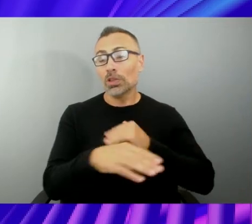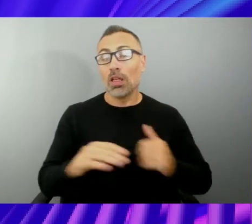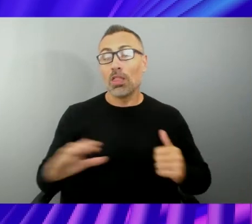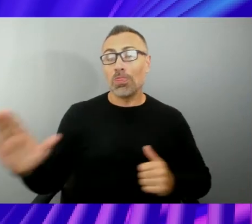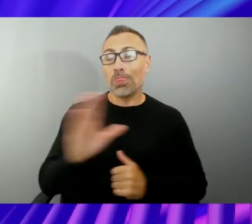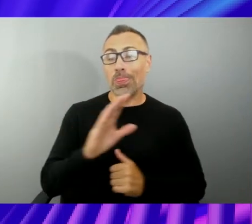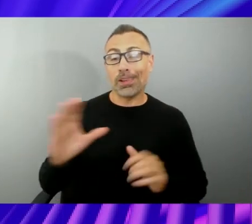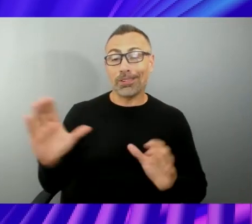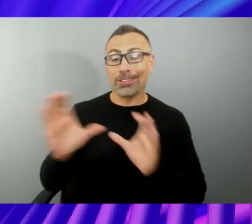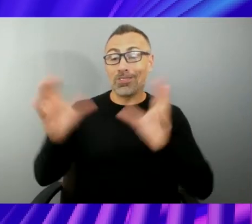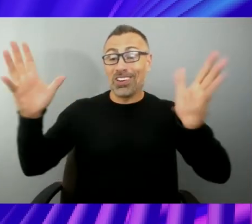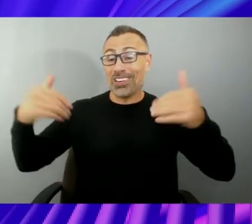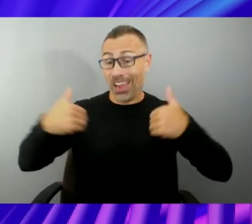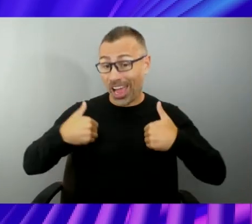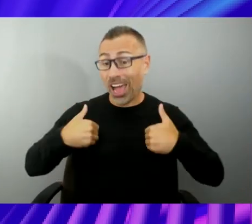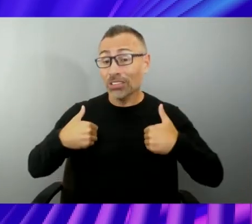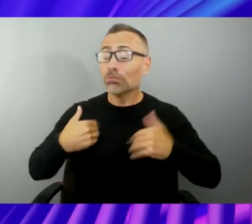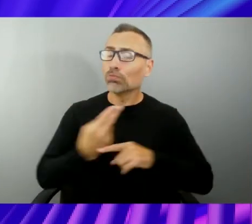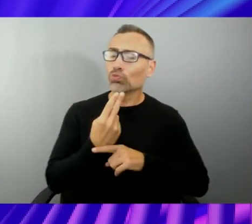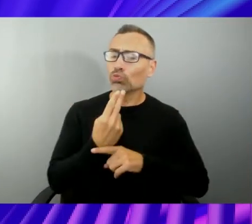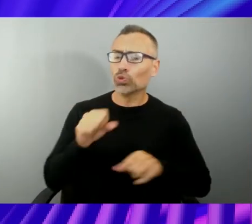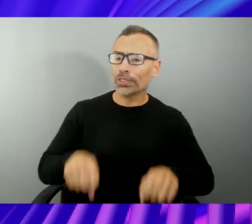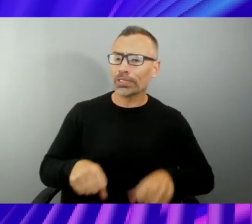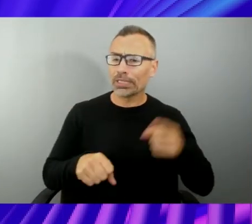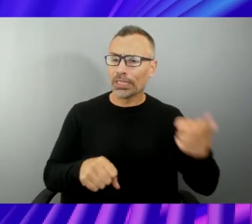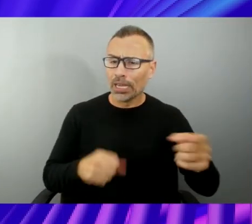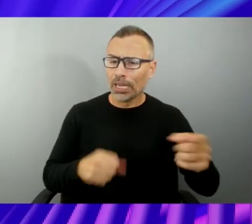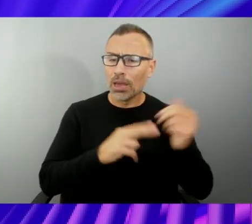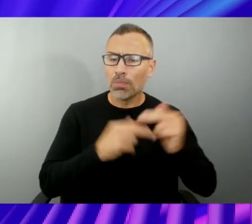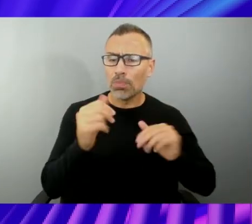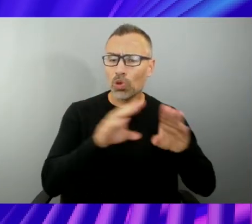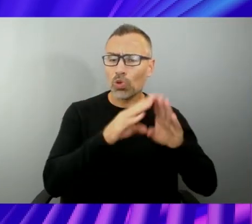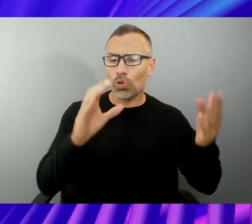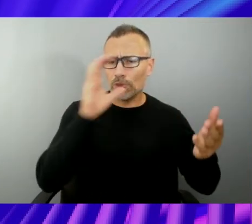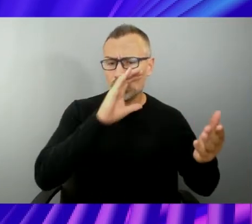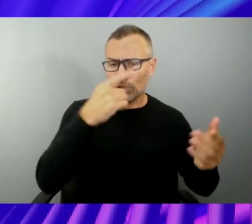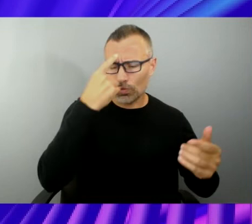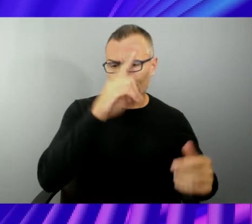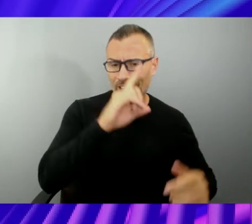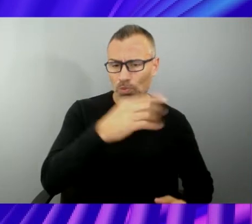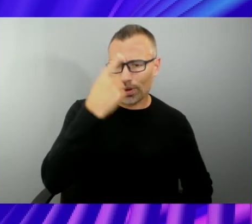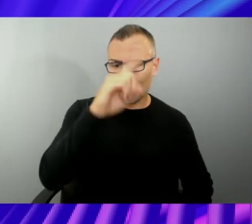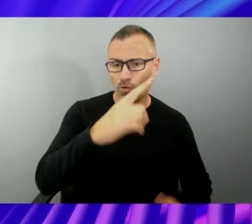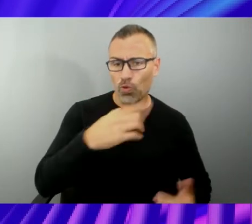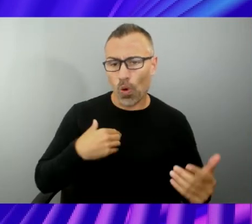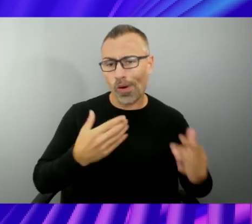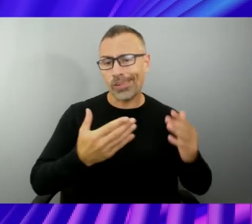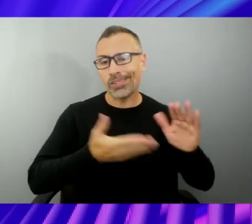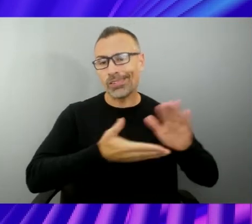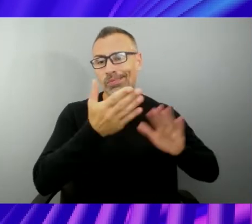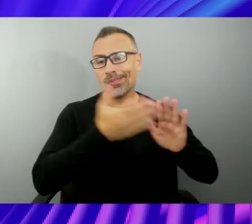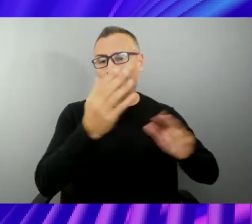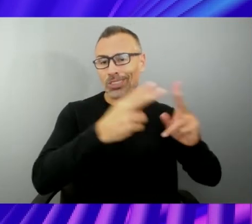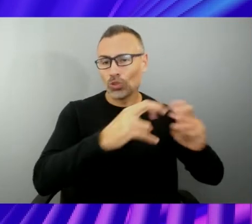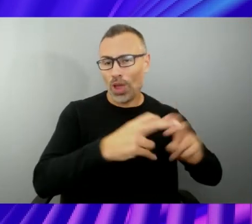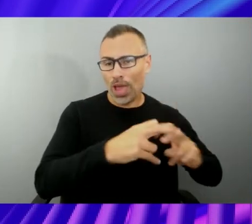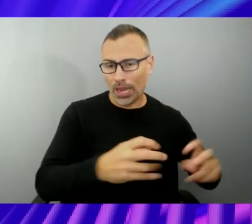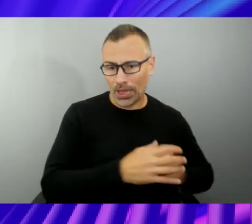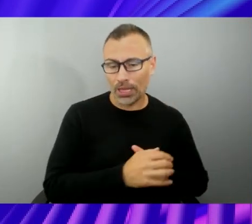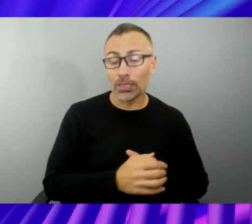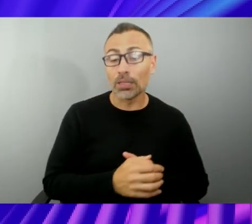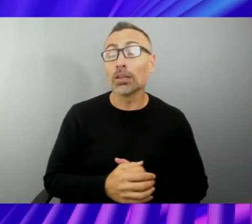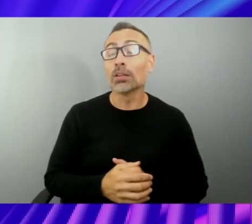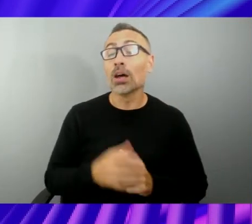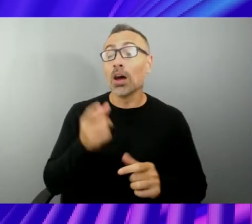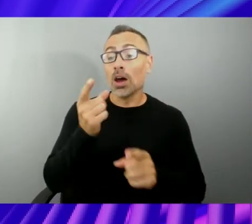then they can build the OpenSearch dashboard for operational analytics. And you see now it is loading. I also wanted to show another